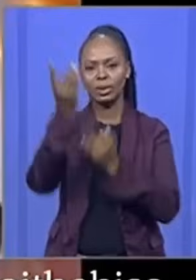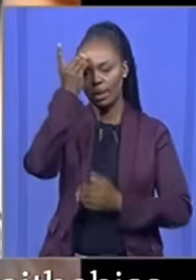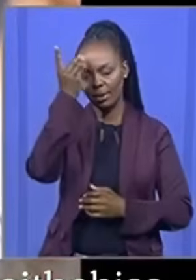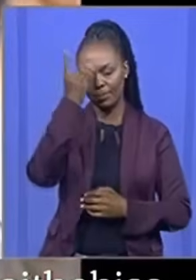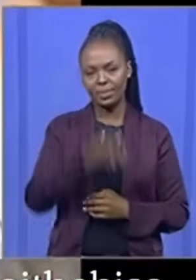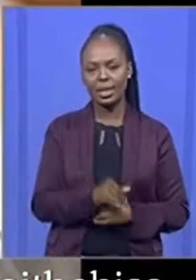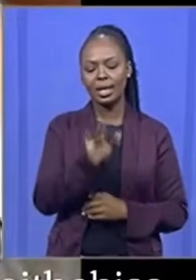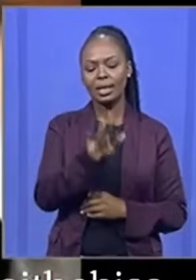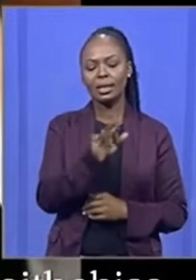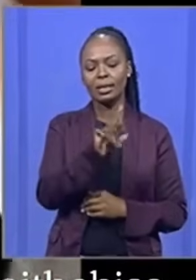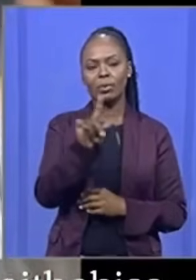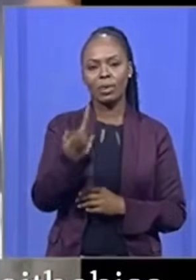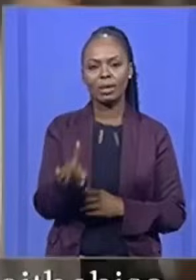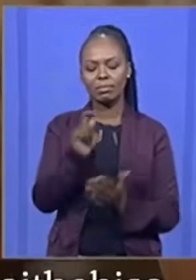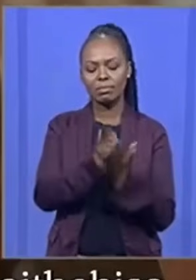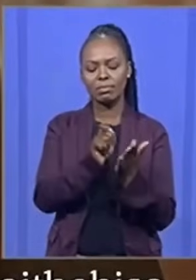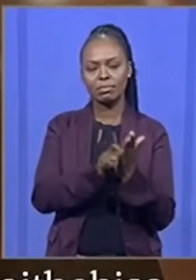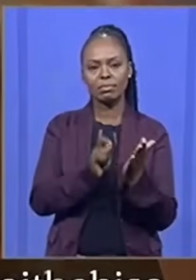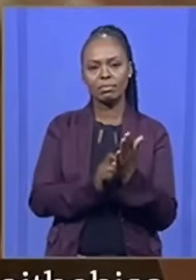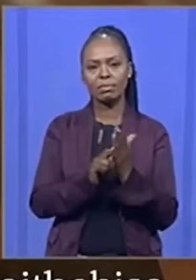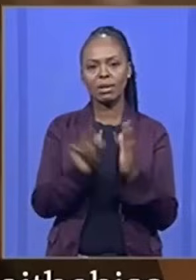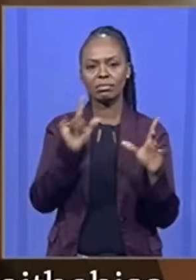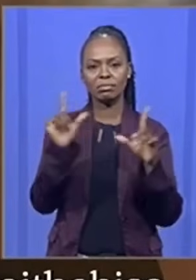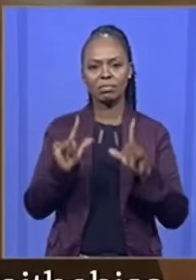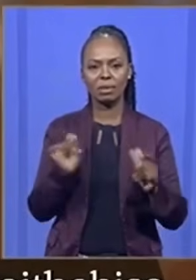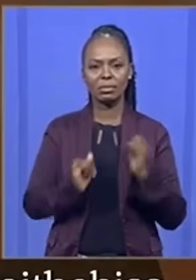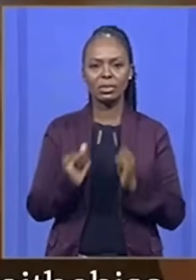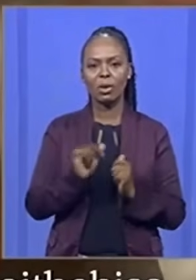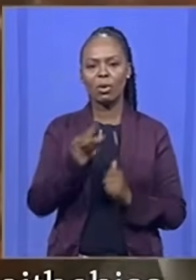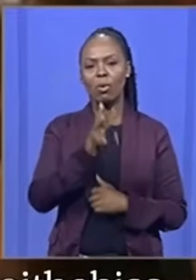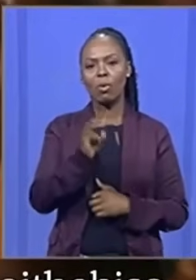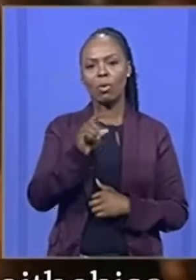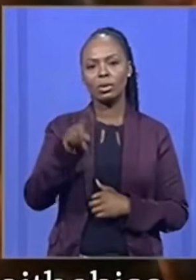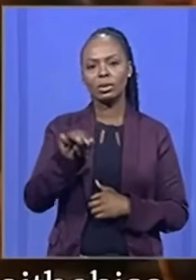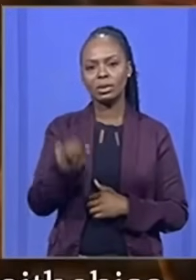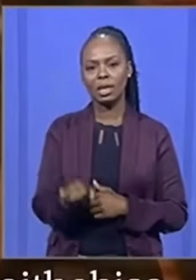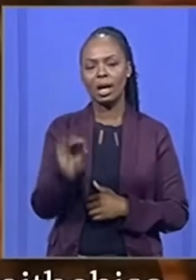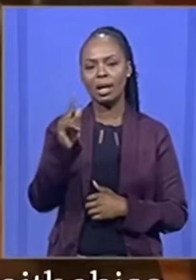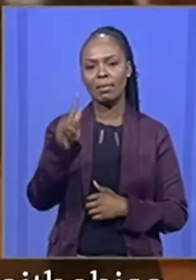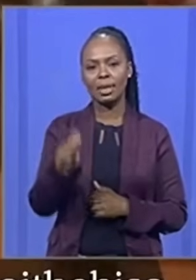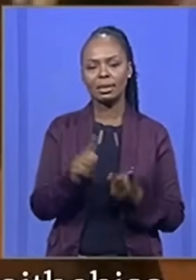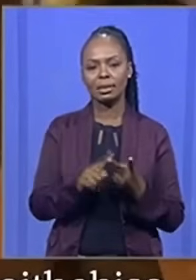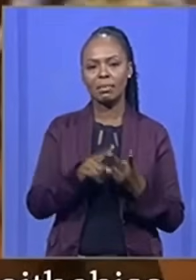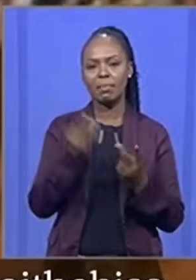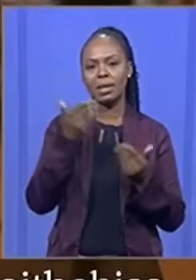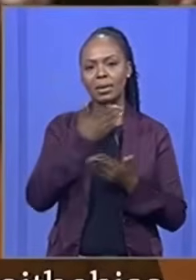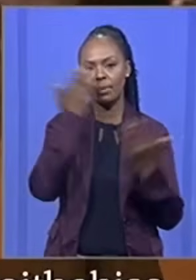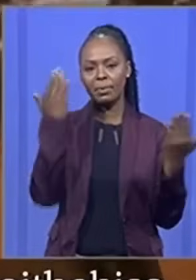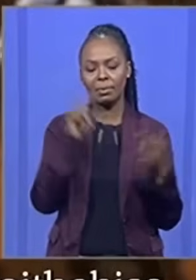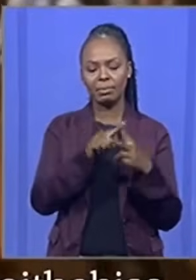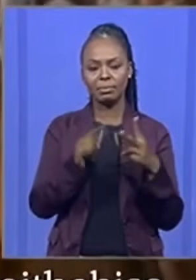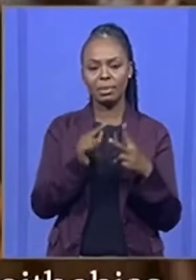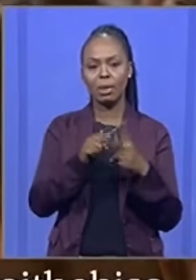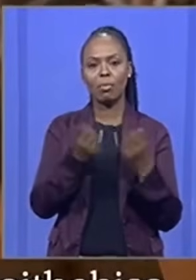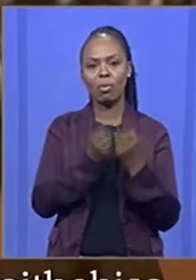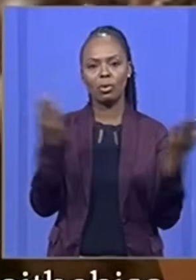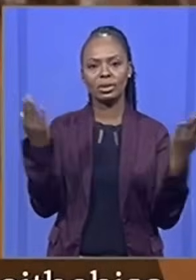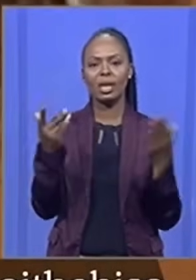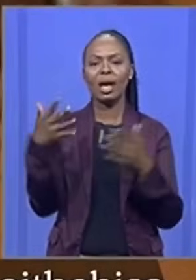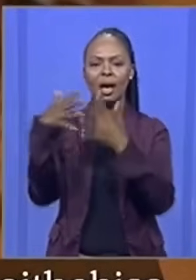1981 Ngema o ile a ngola ditshwantshiso tse kang Hoza Albert le Asna Mali tse ileng tsa sebetsa hantle